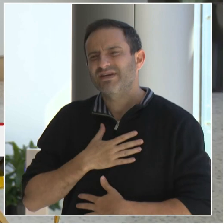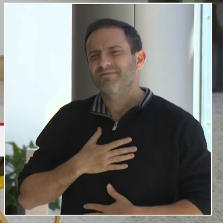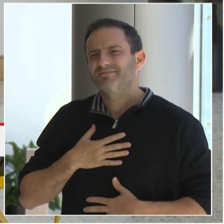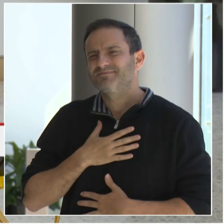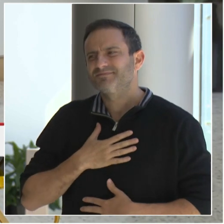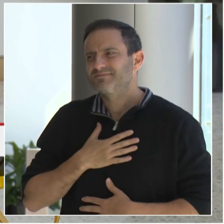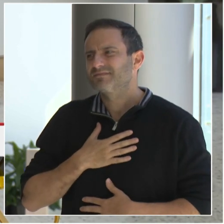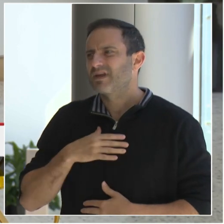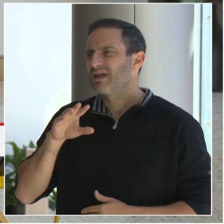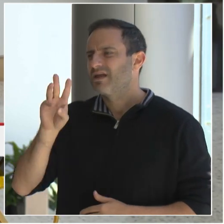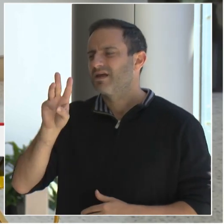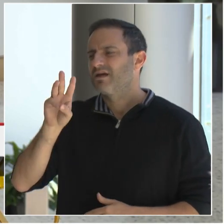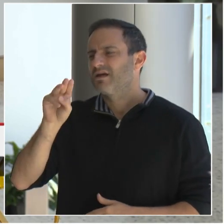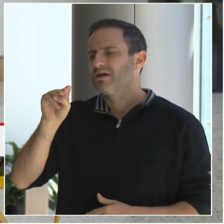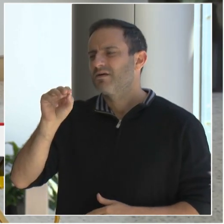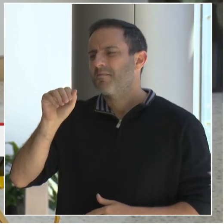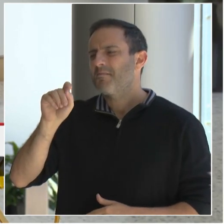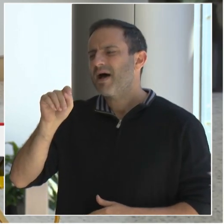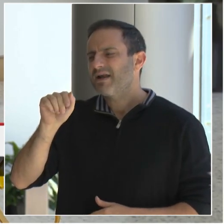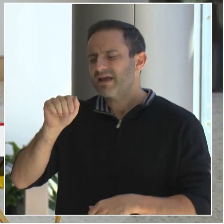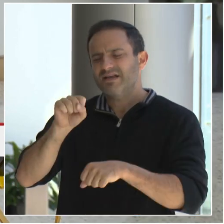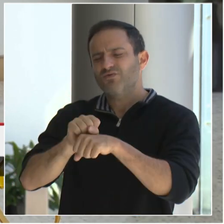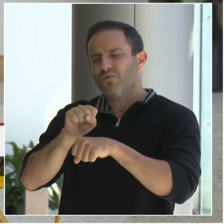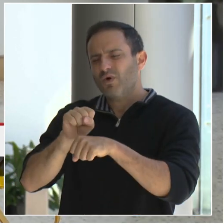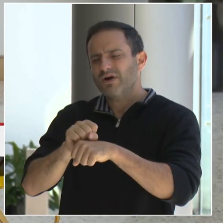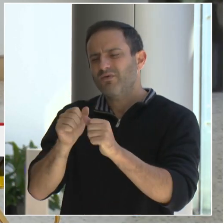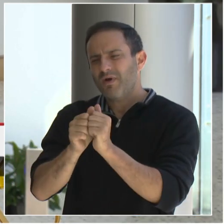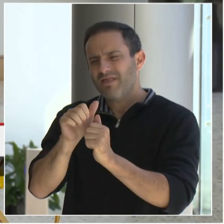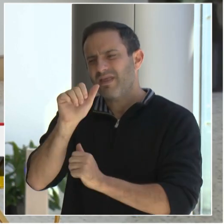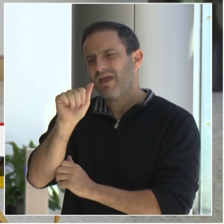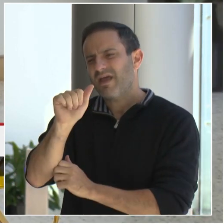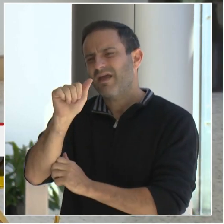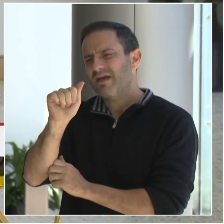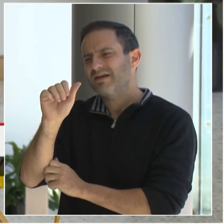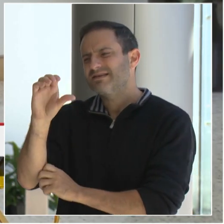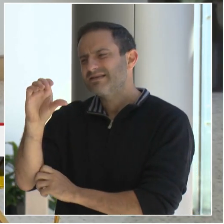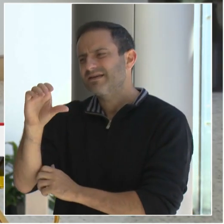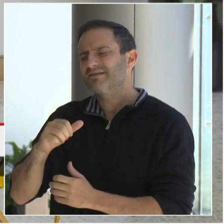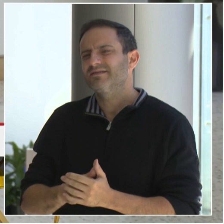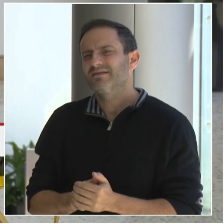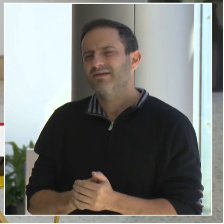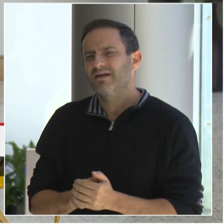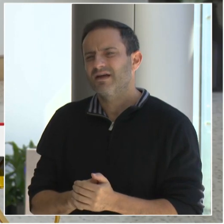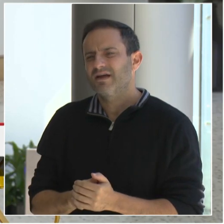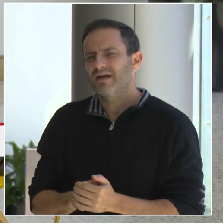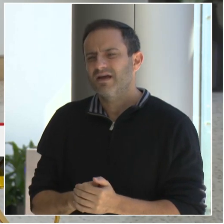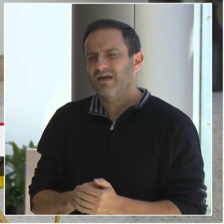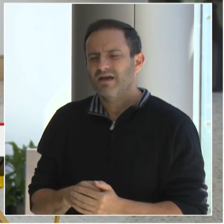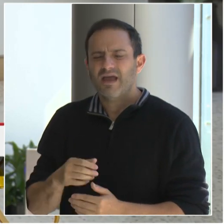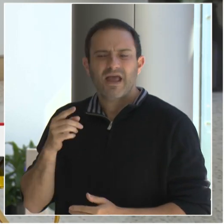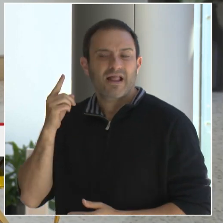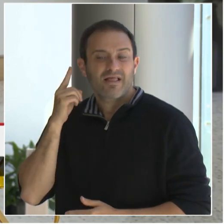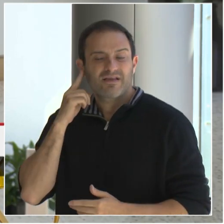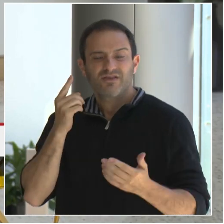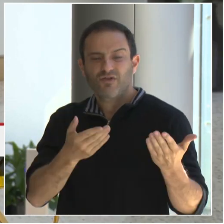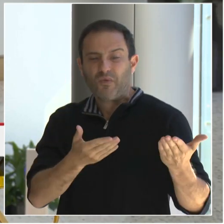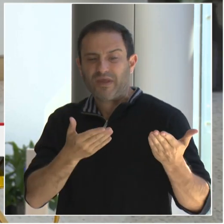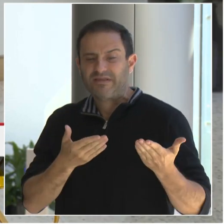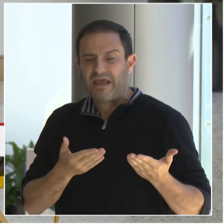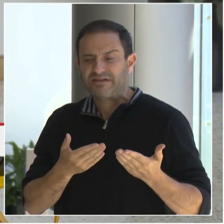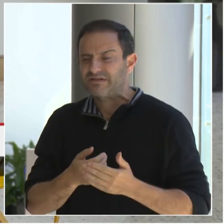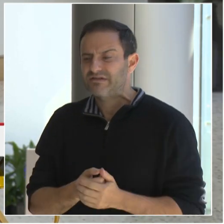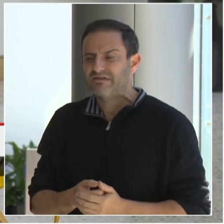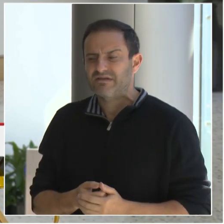that WMATA has worked with the AAC and listened to some of our suggestions. No,